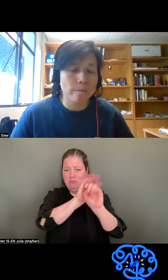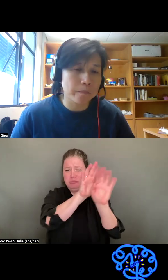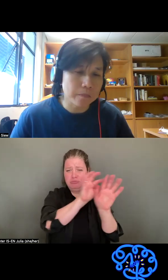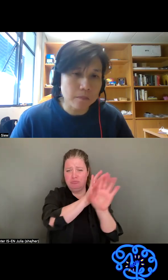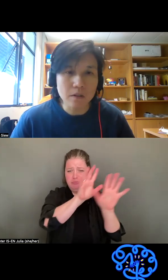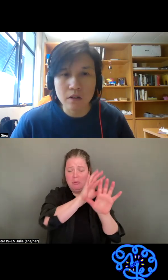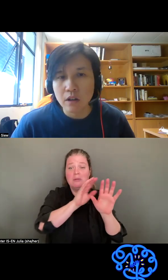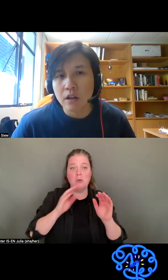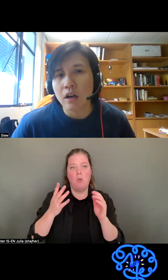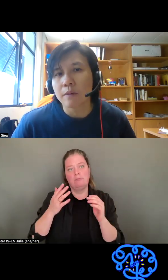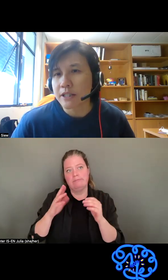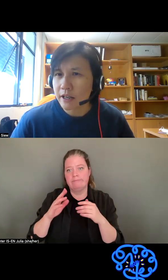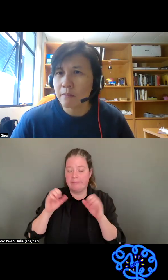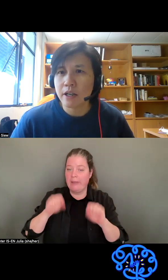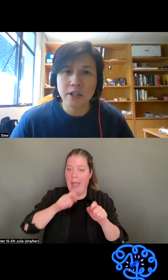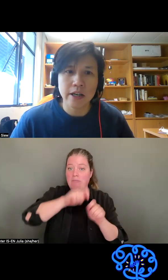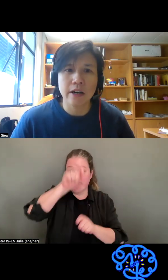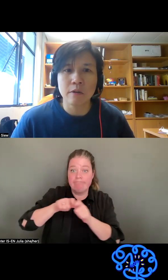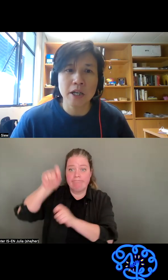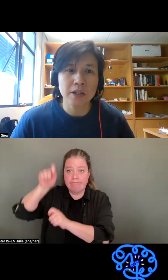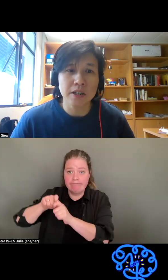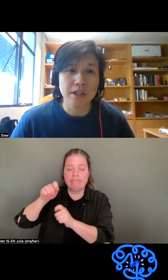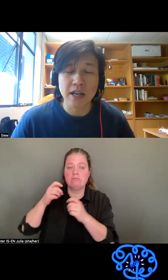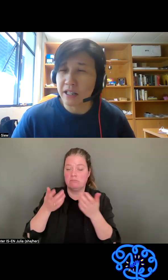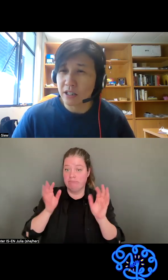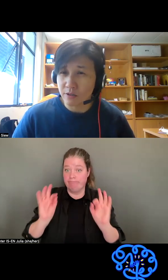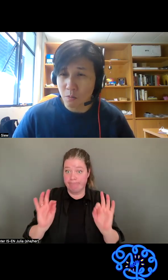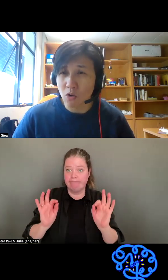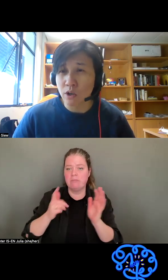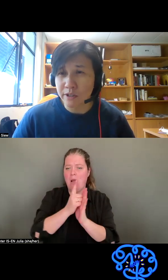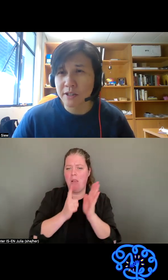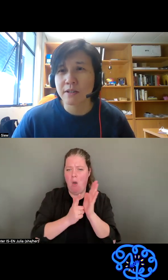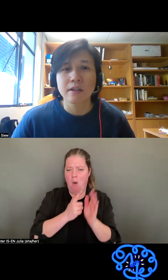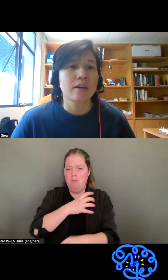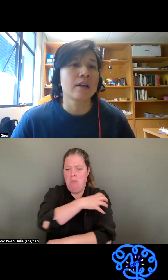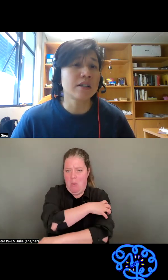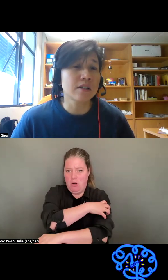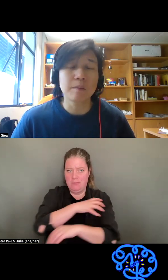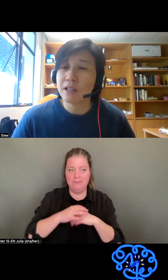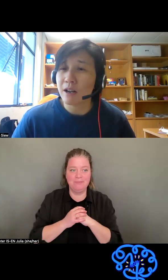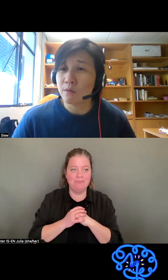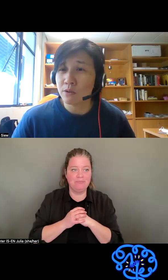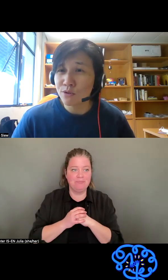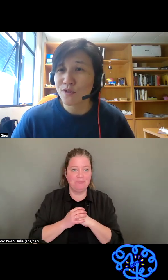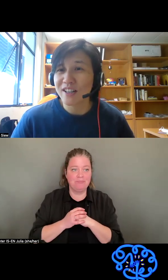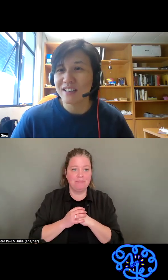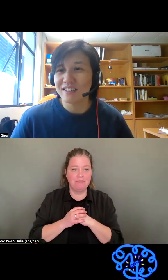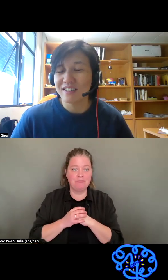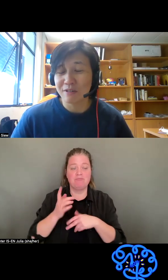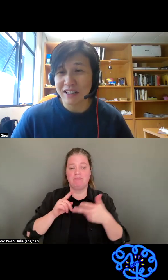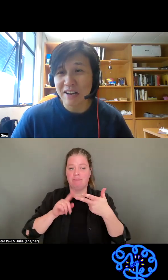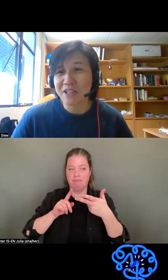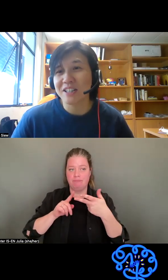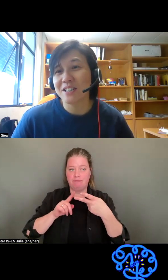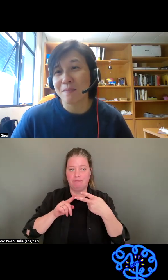law. The second measure that I will mention is this idea of small worldness. And this is something that we do find in